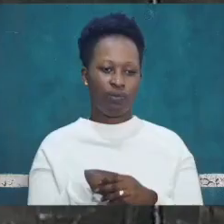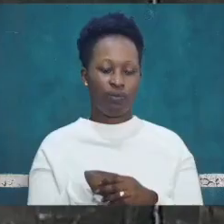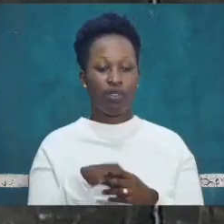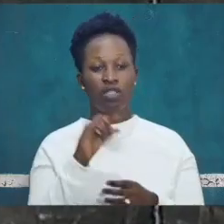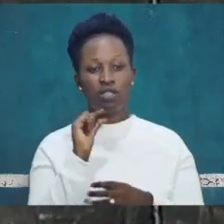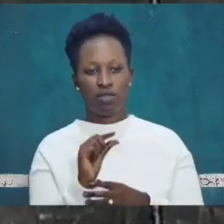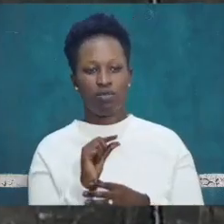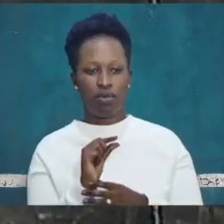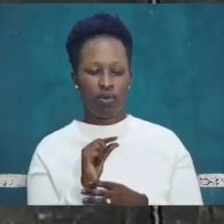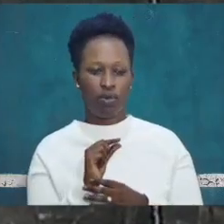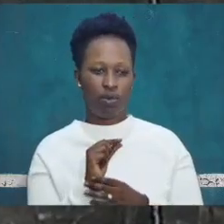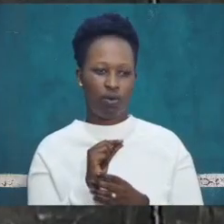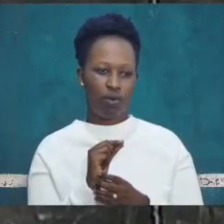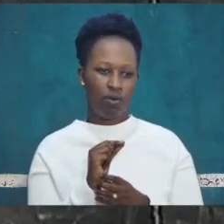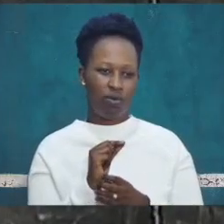small